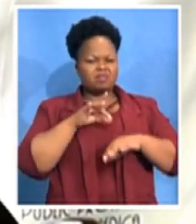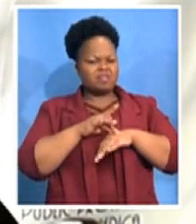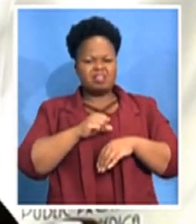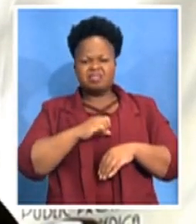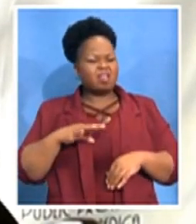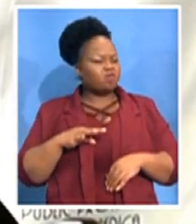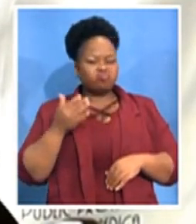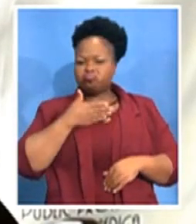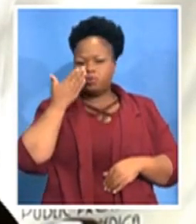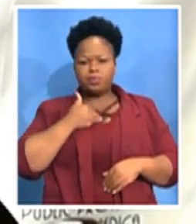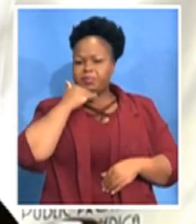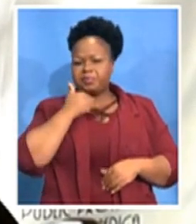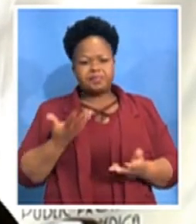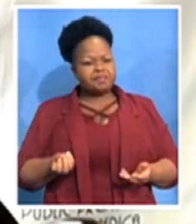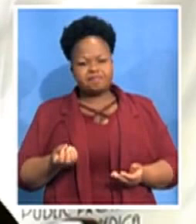instances.